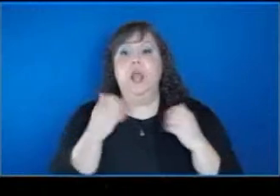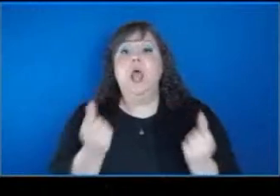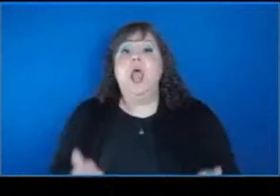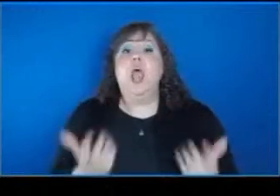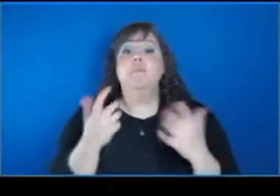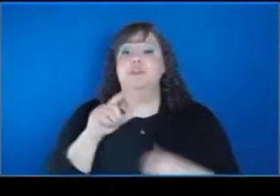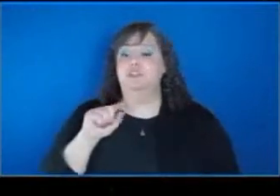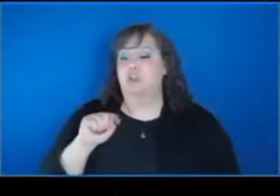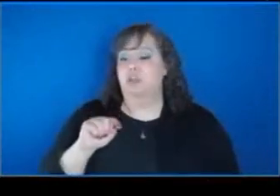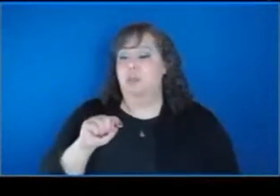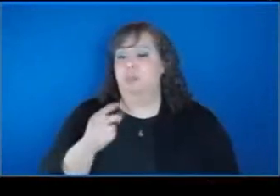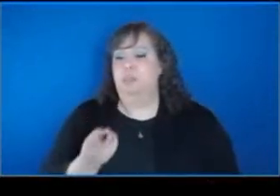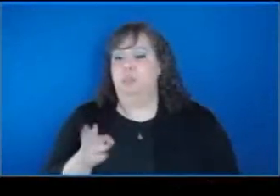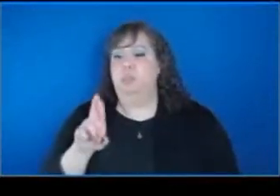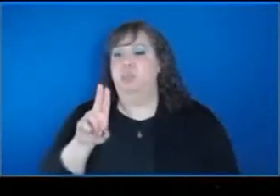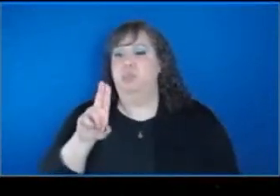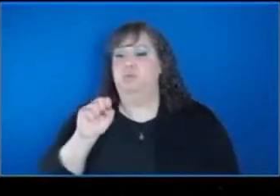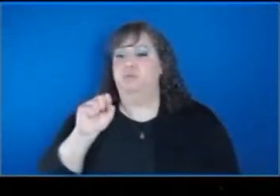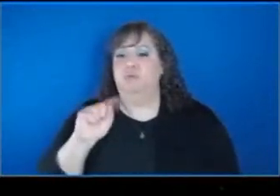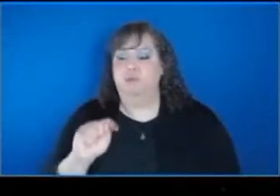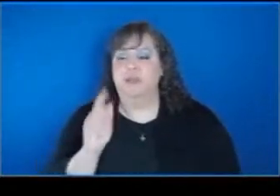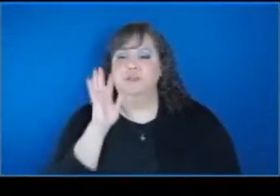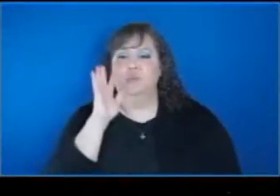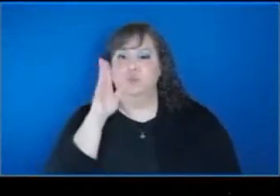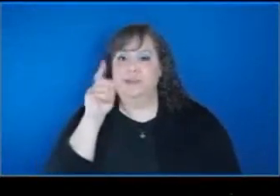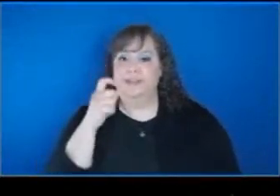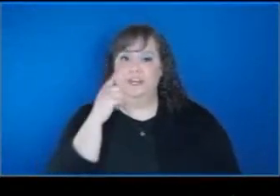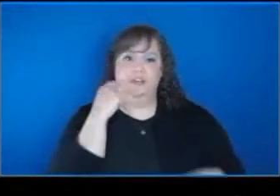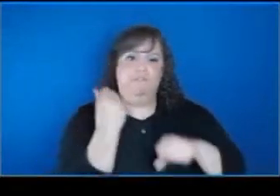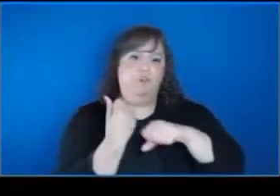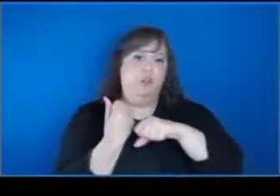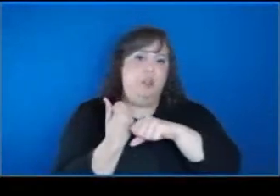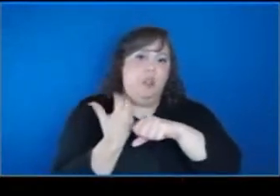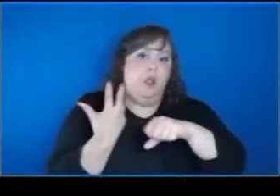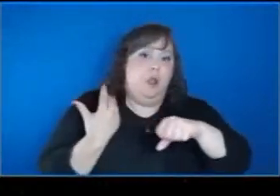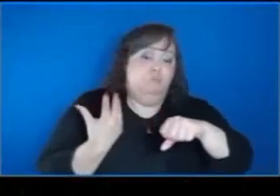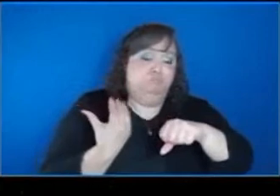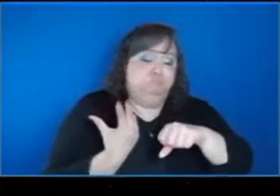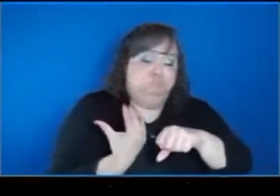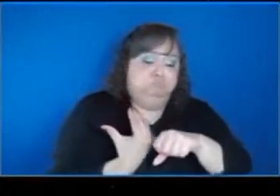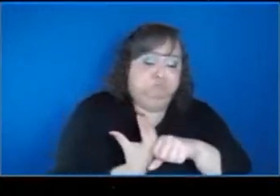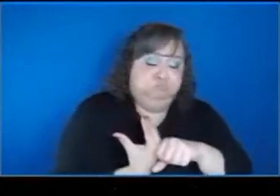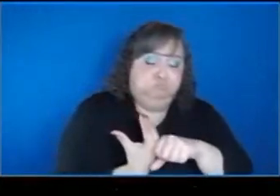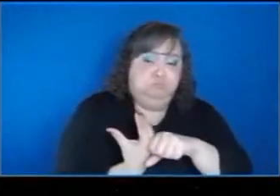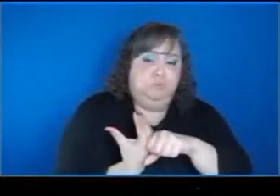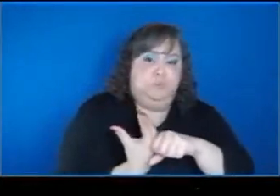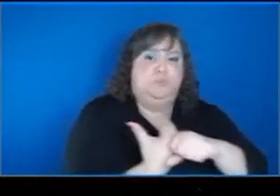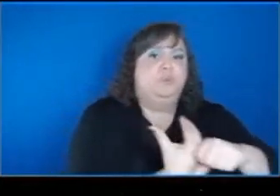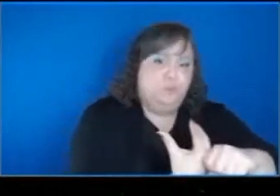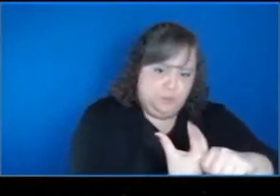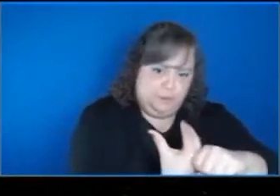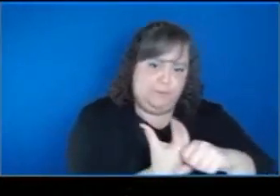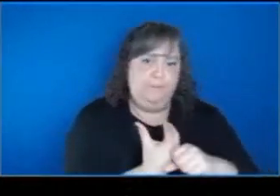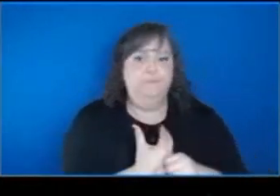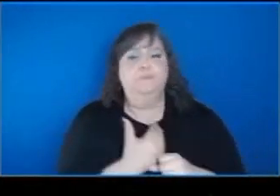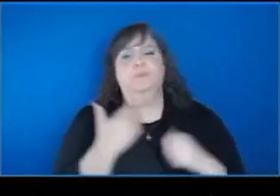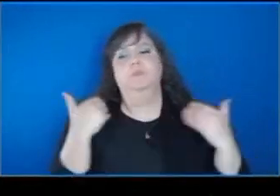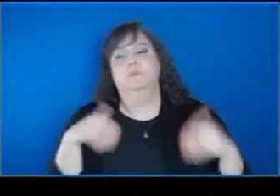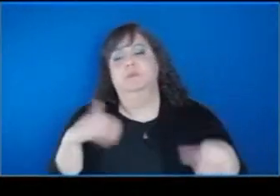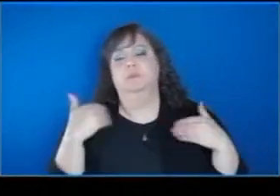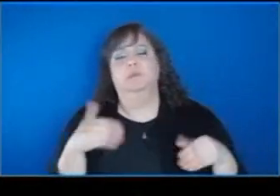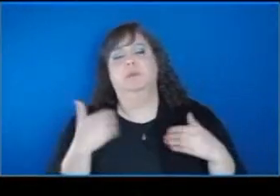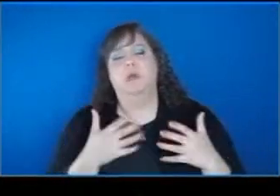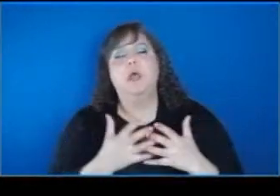we, per se, landed on the asteroid and tried to, push ourselves, it's way, a